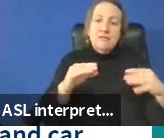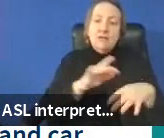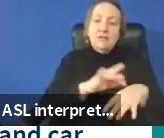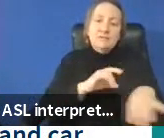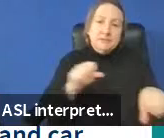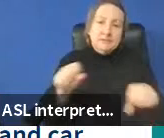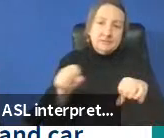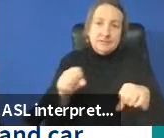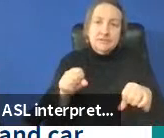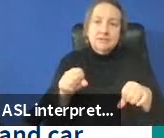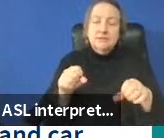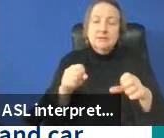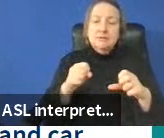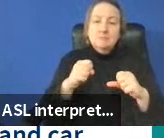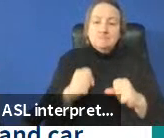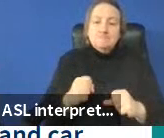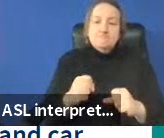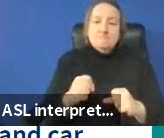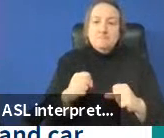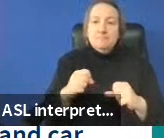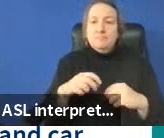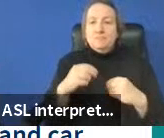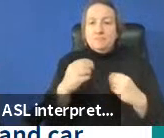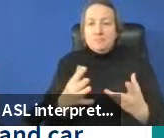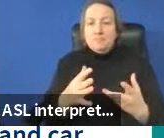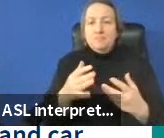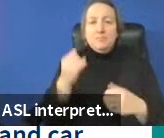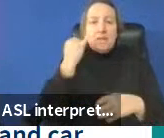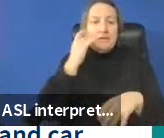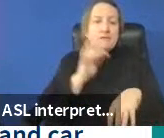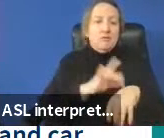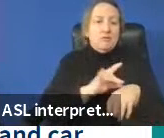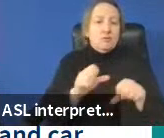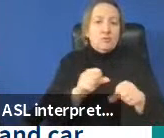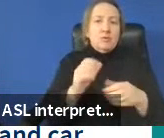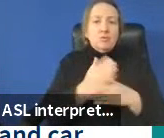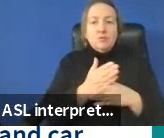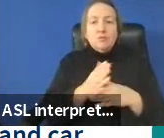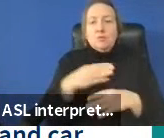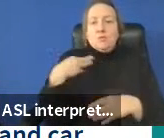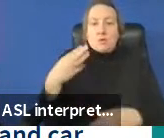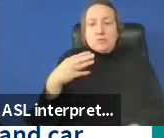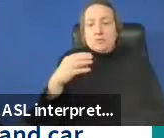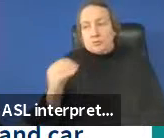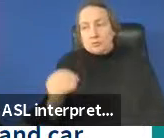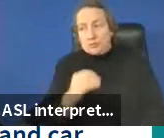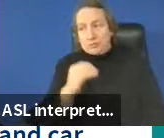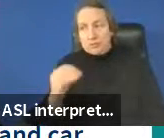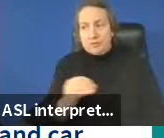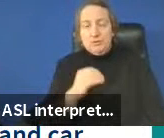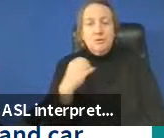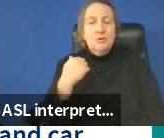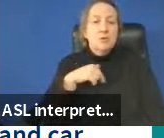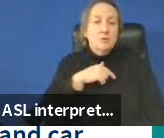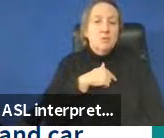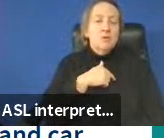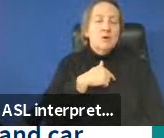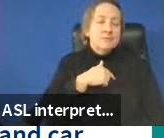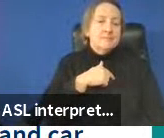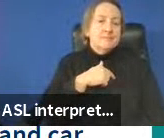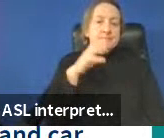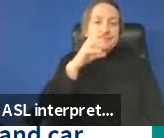resilience to provide the connectivity in a seismic event between Washington and Oregon. So we are assuming the